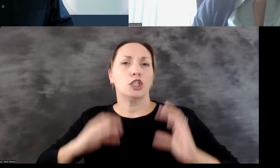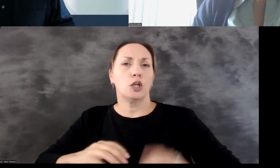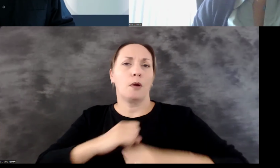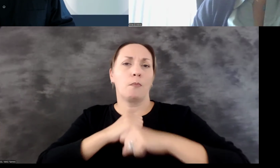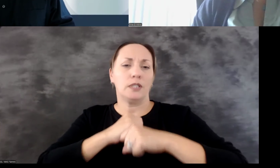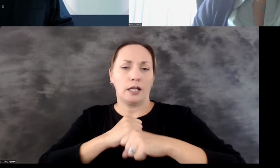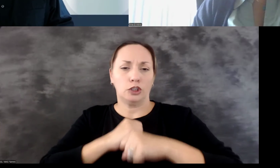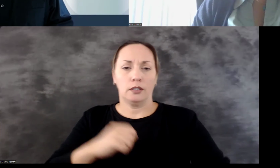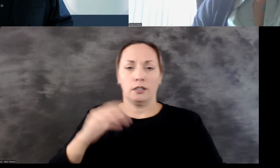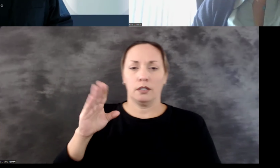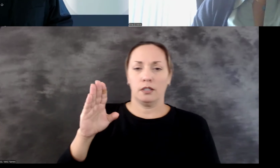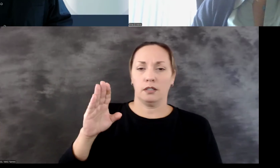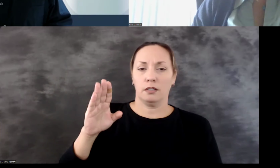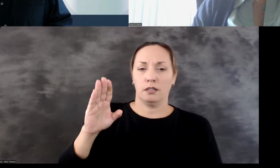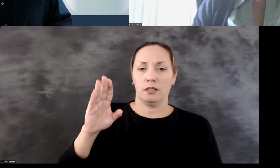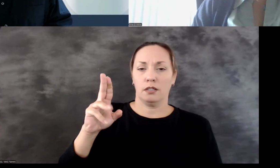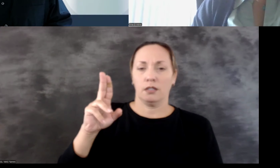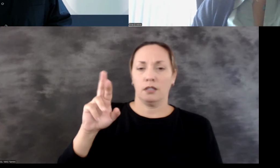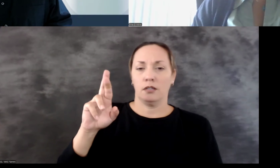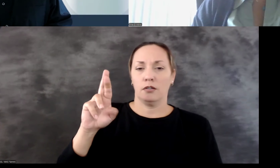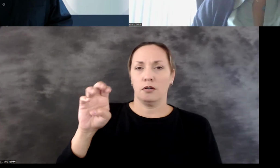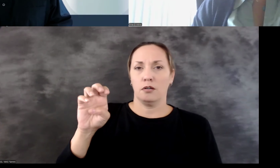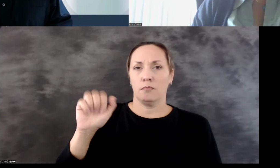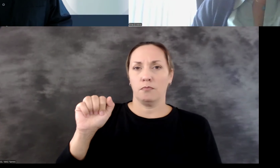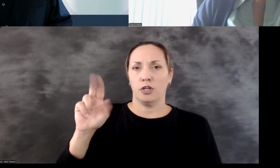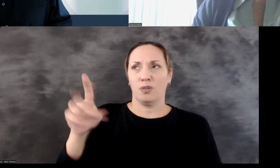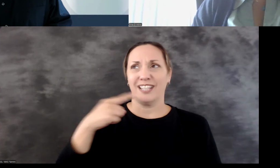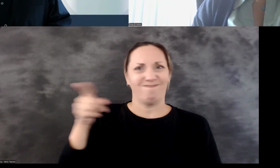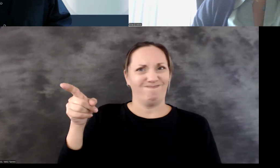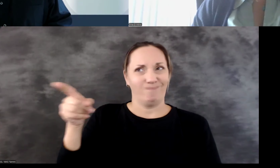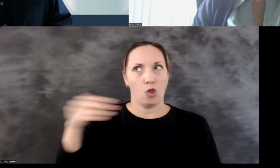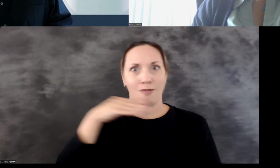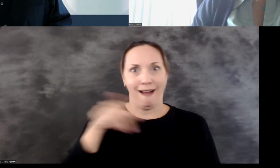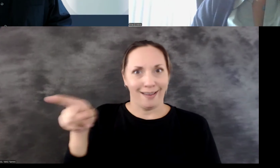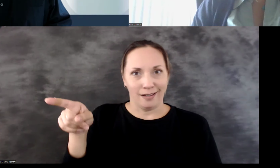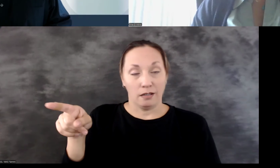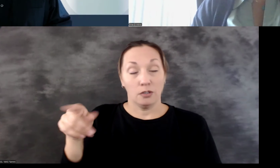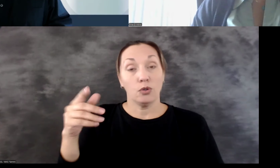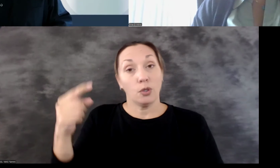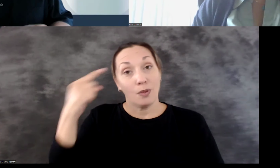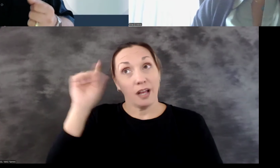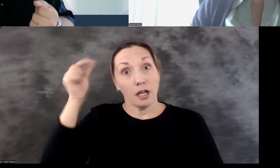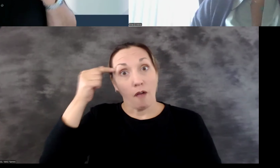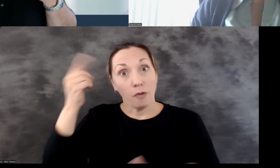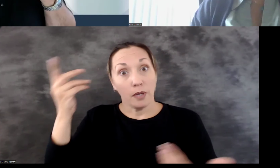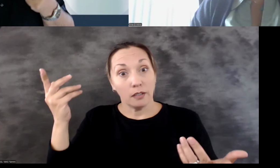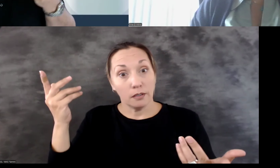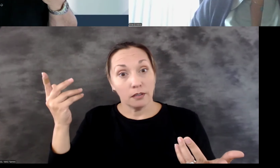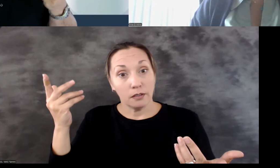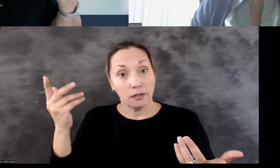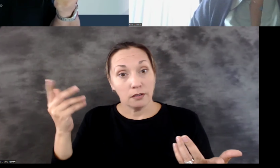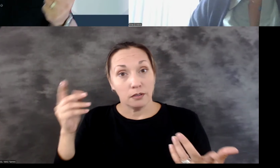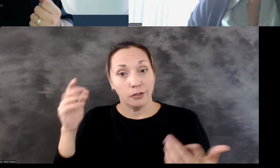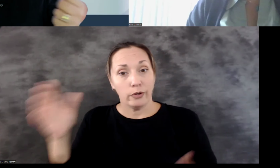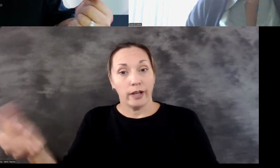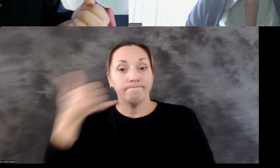lying, right? Well, you would think that the government being the government, you could just pick up the